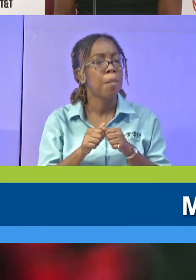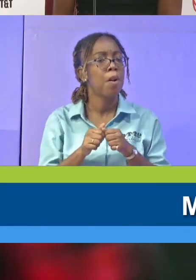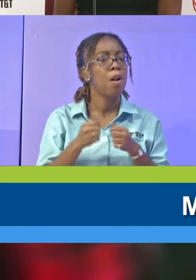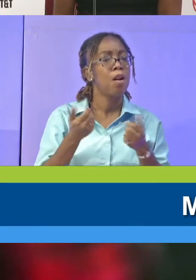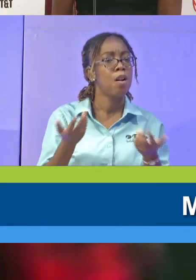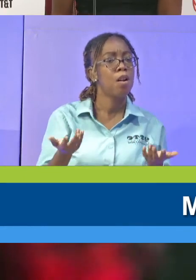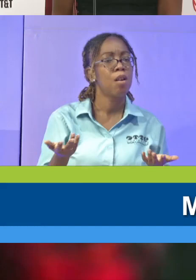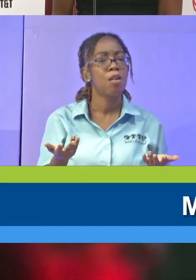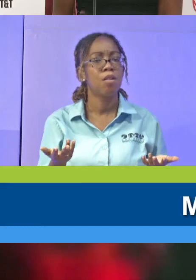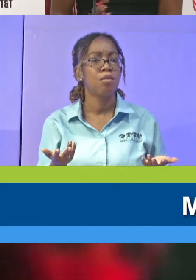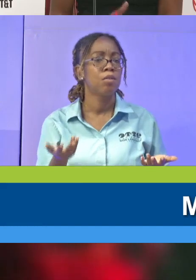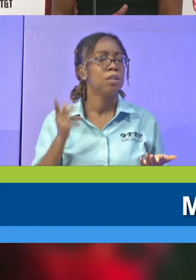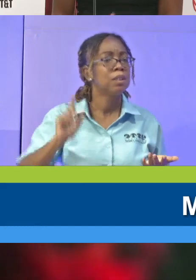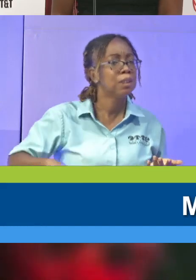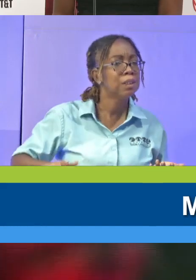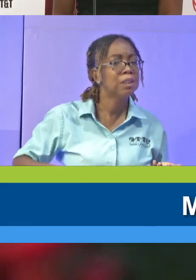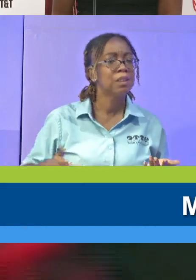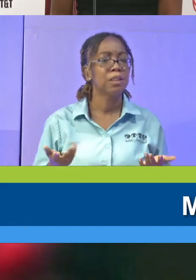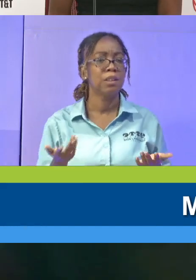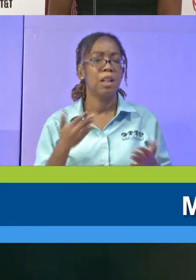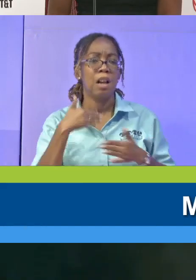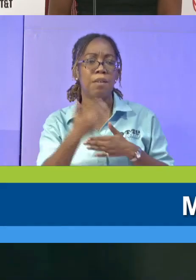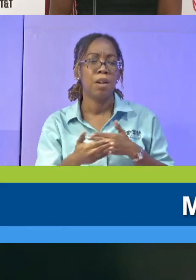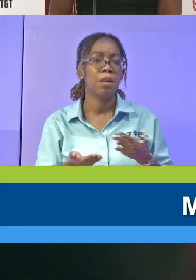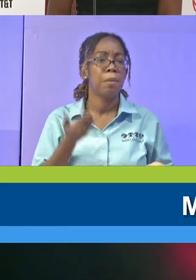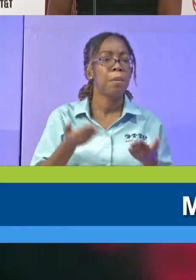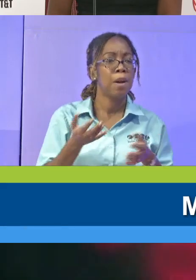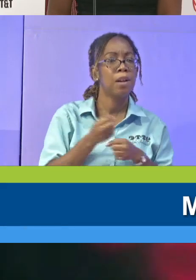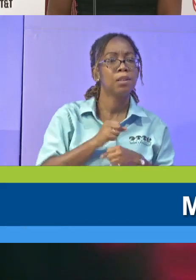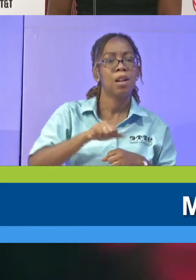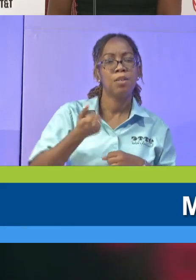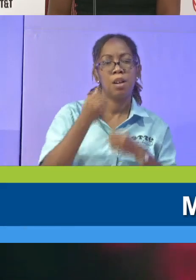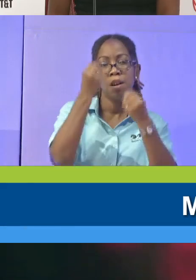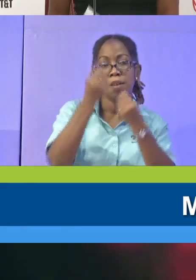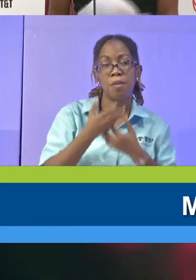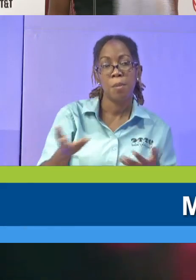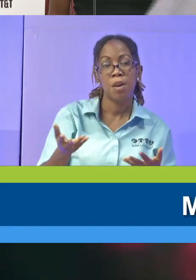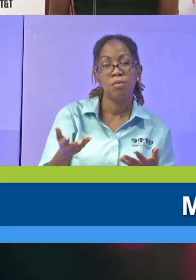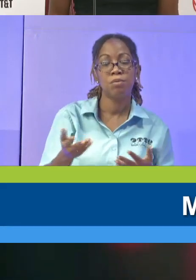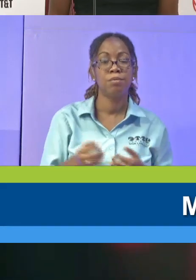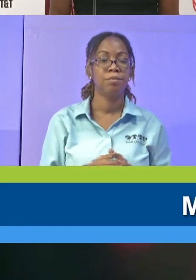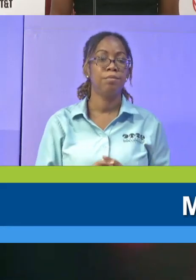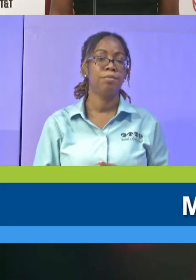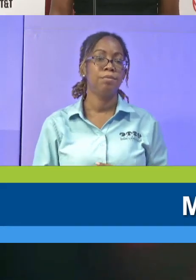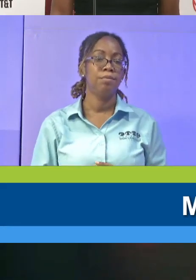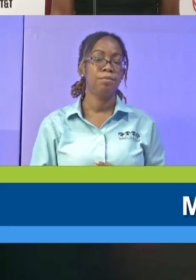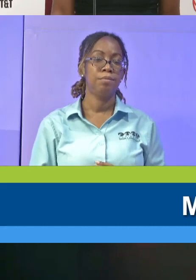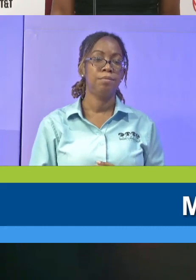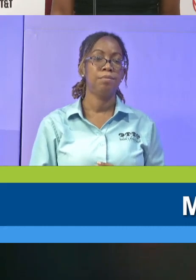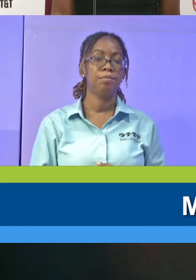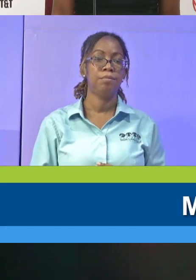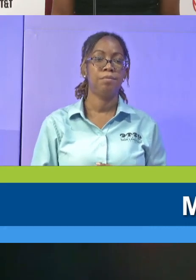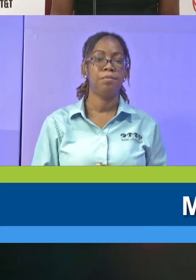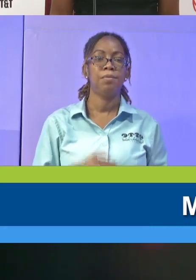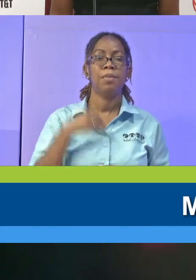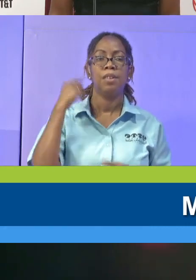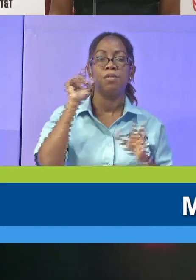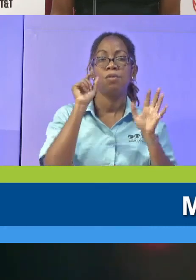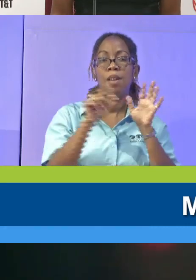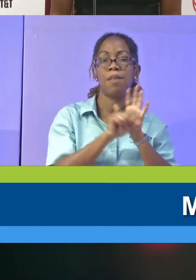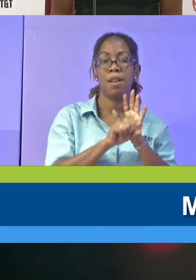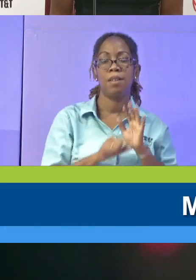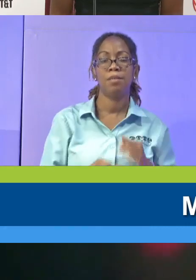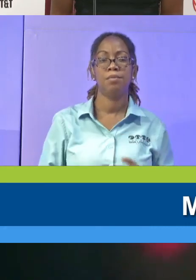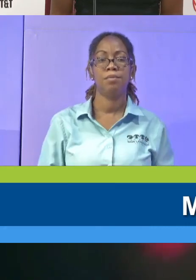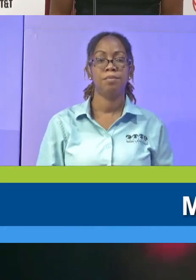little later than the SAGE's interim recommendations. So could we go to the next slide, please?